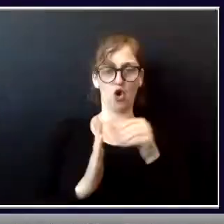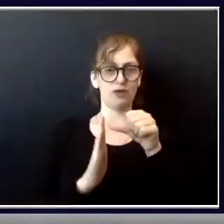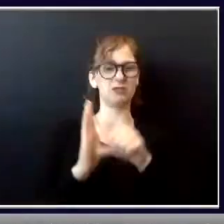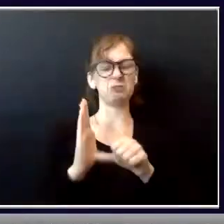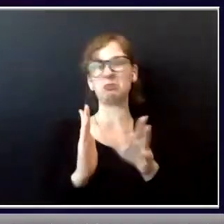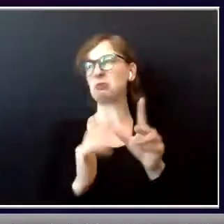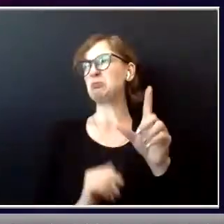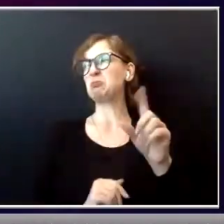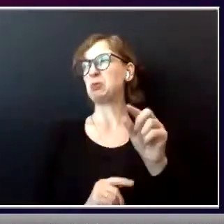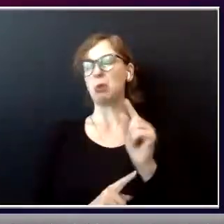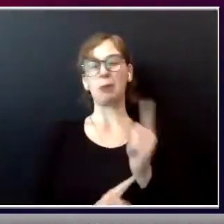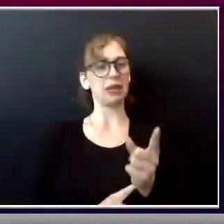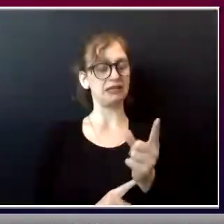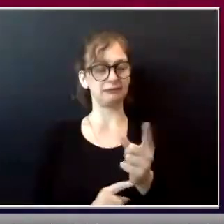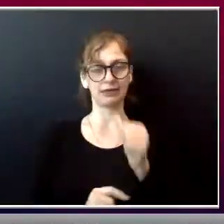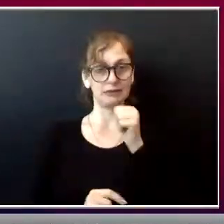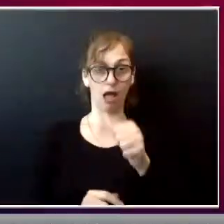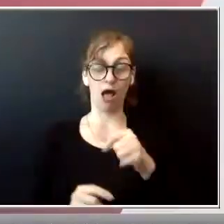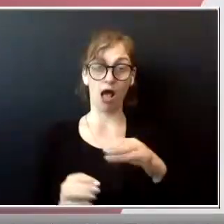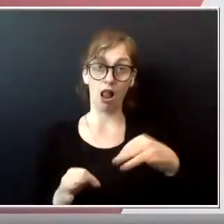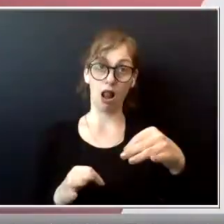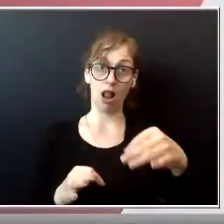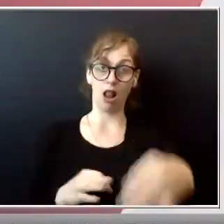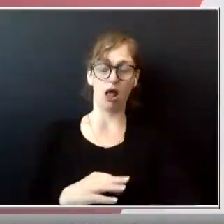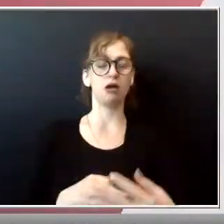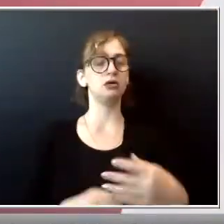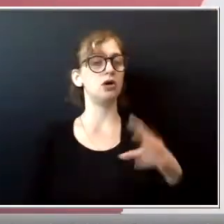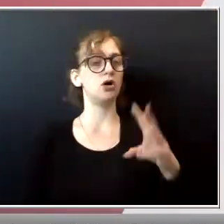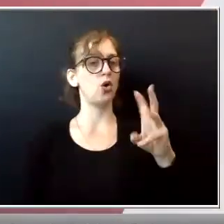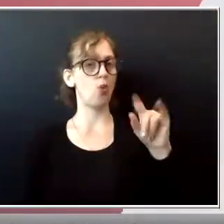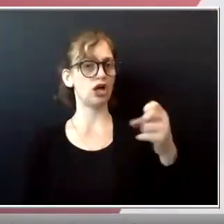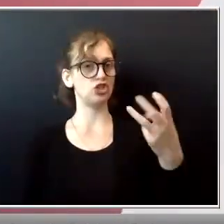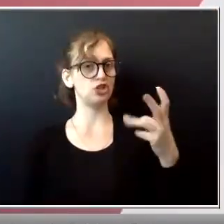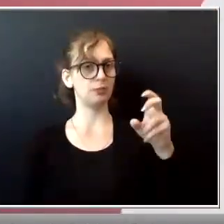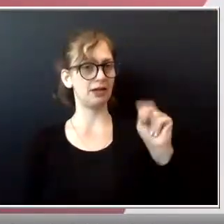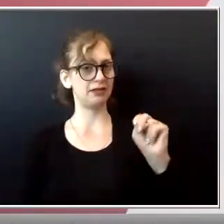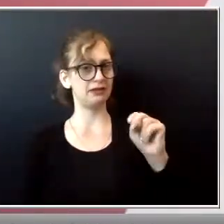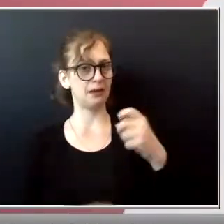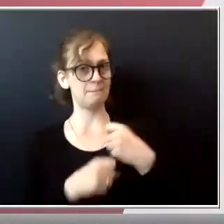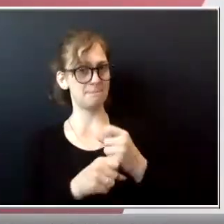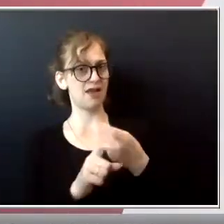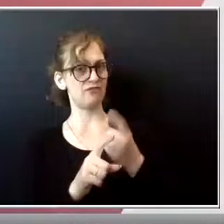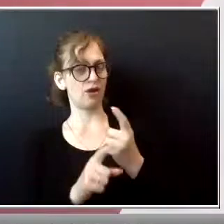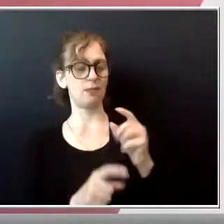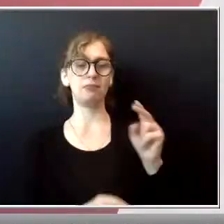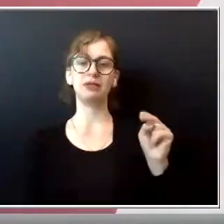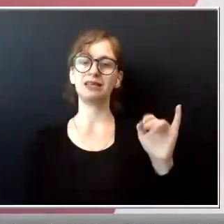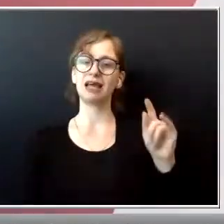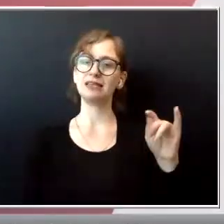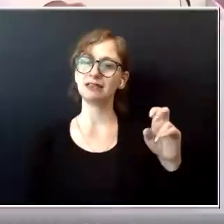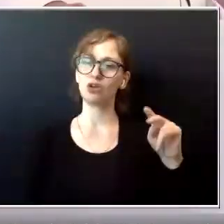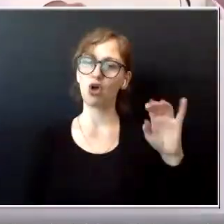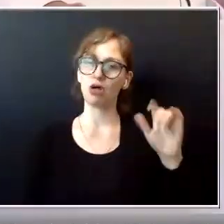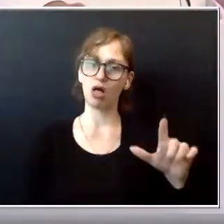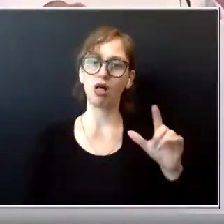out of? Nitinol is the main frame, and then there's a fabric on top of it. Does it show up on when you go